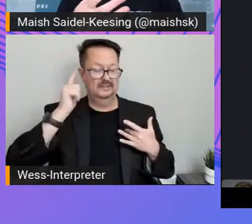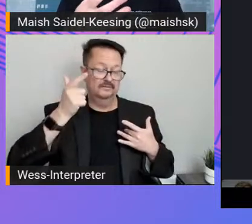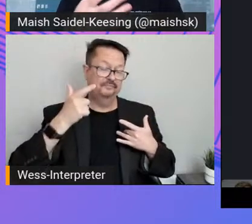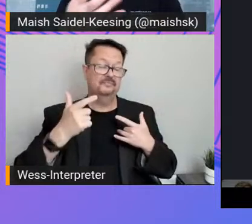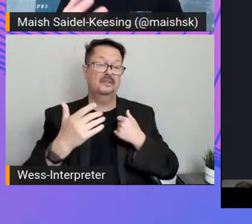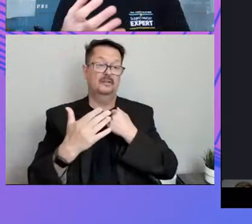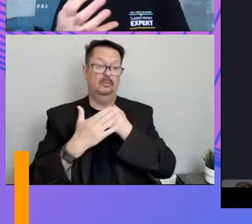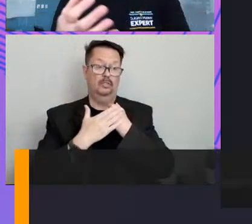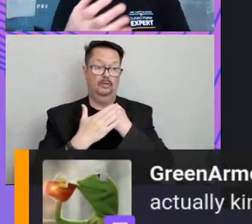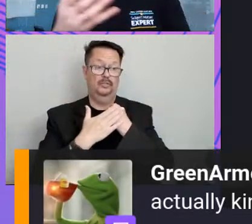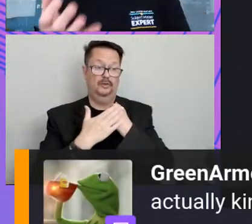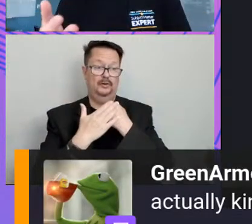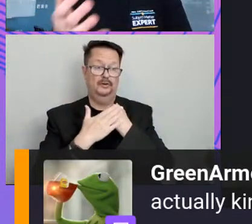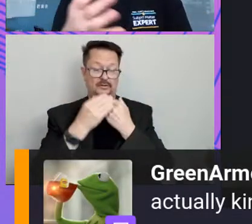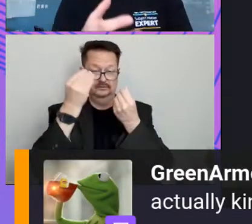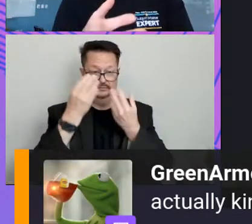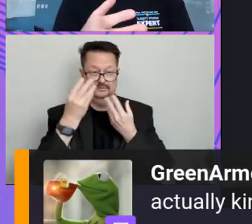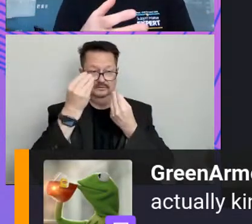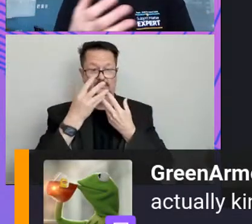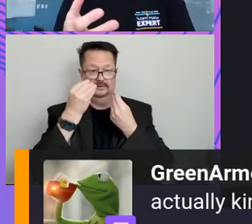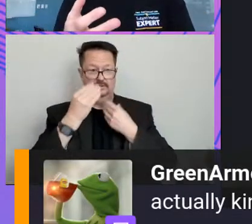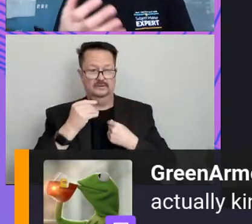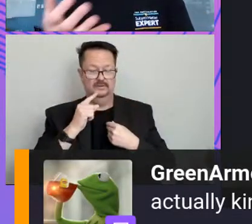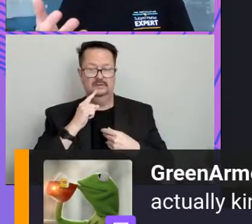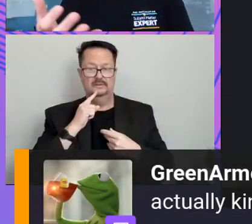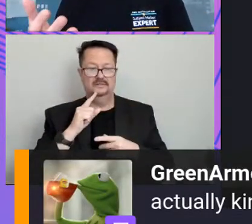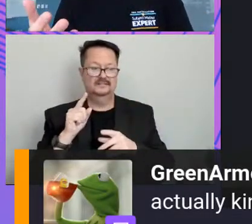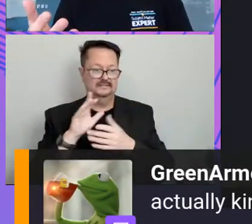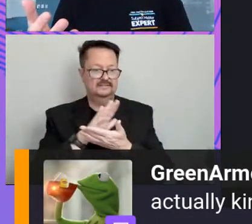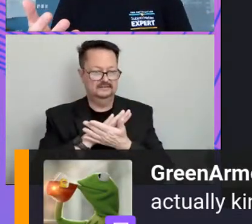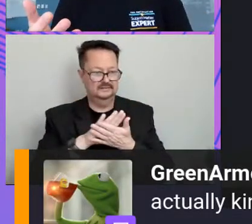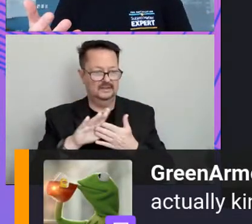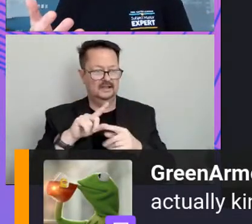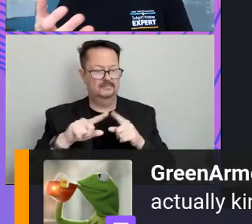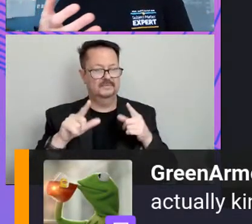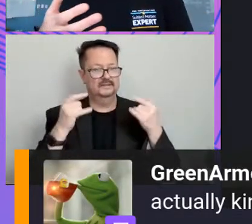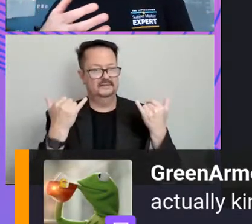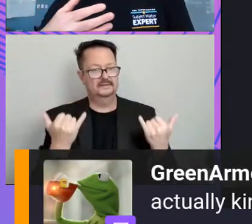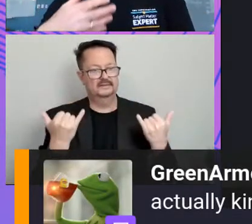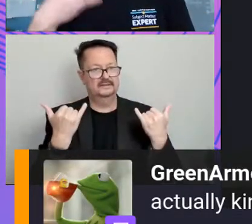course, I gather getting alerts in email is also nice, but now we want